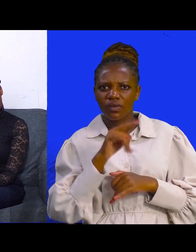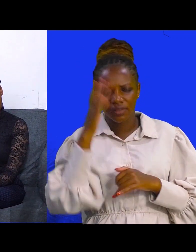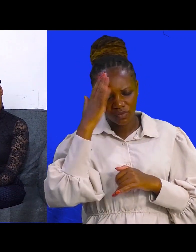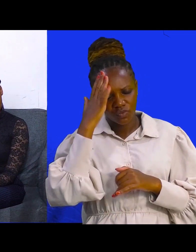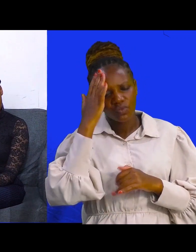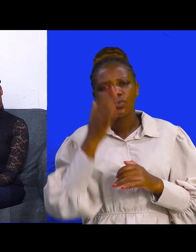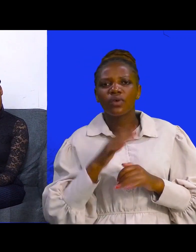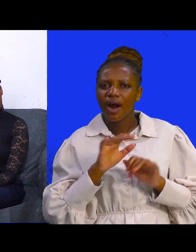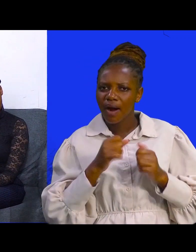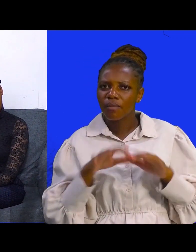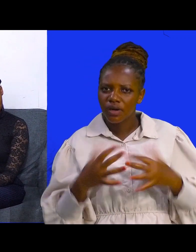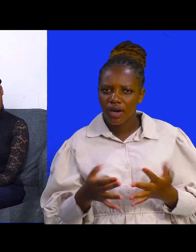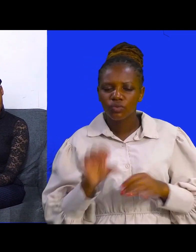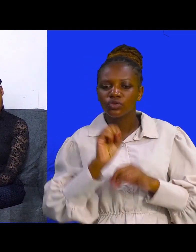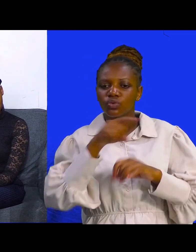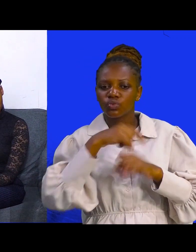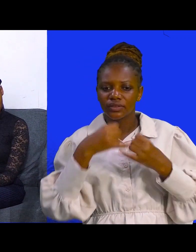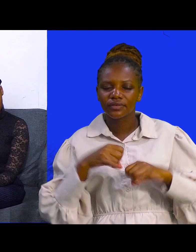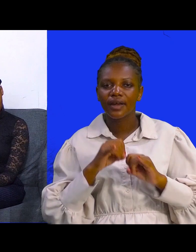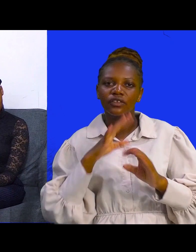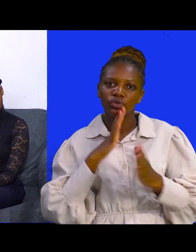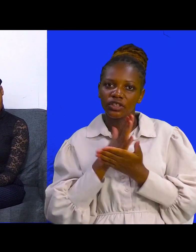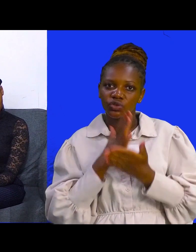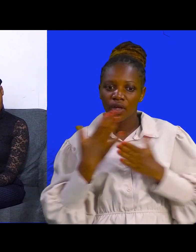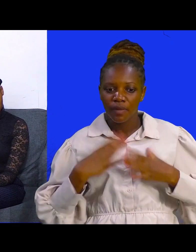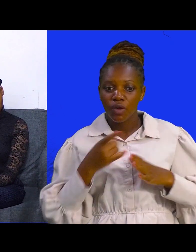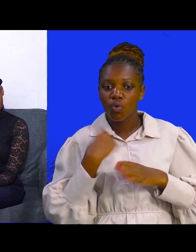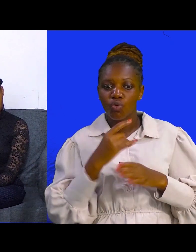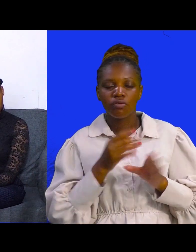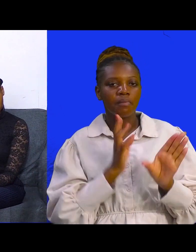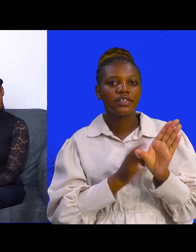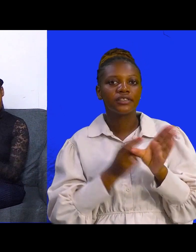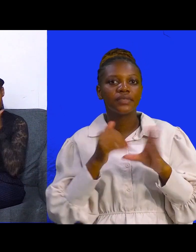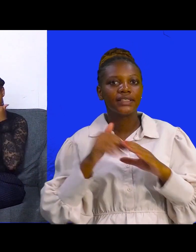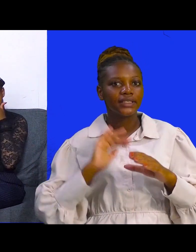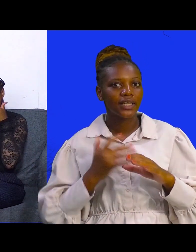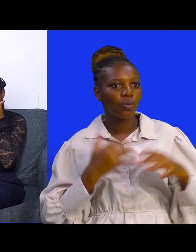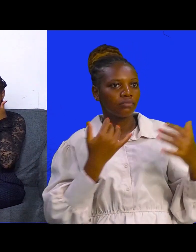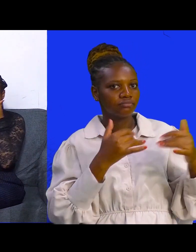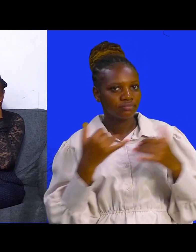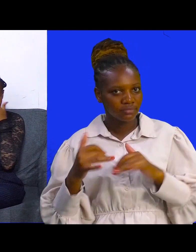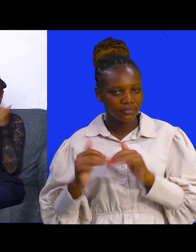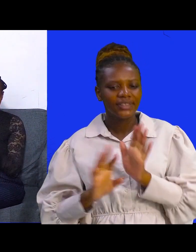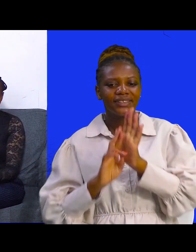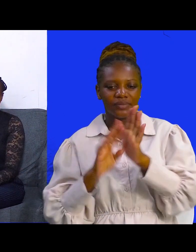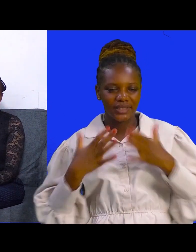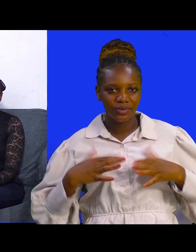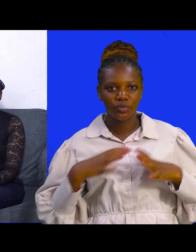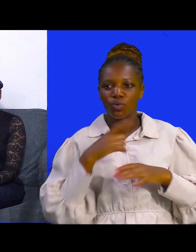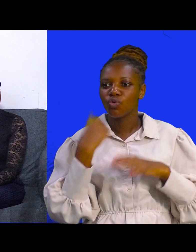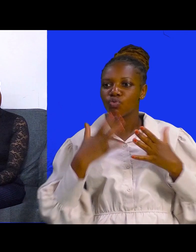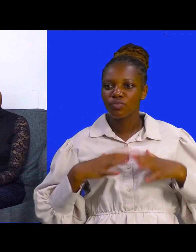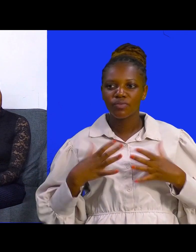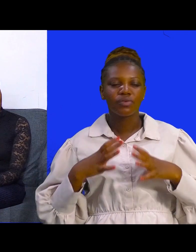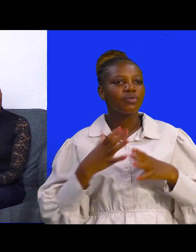like one of their brothers, one of their sisters. So we try and make sure the characters represent real people,